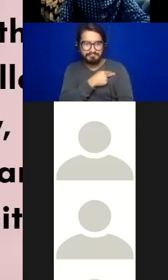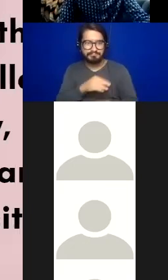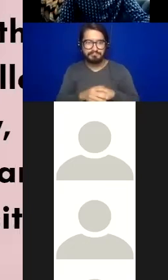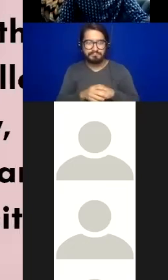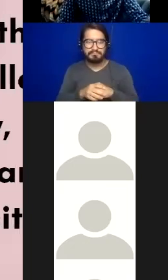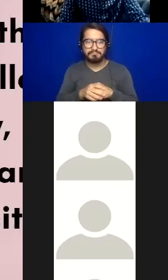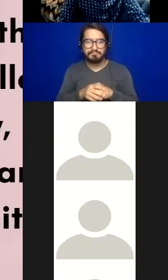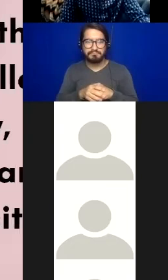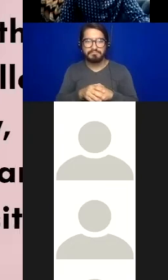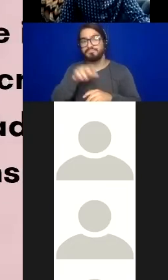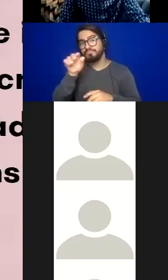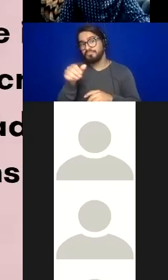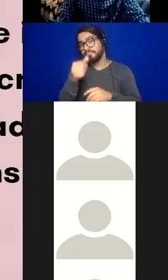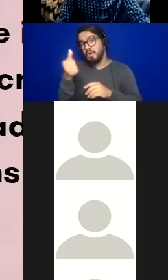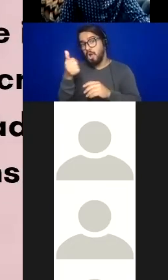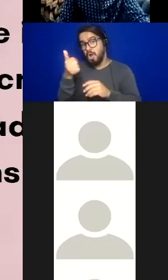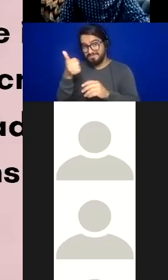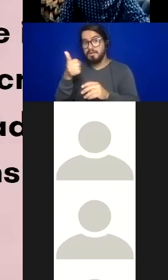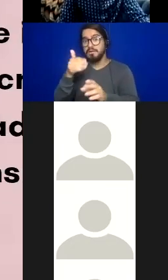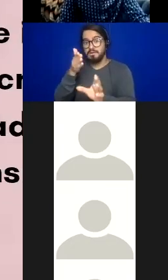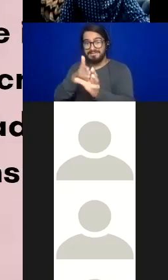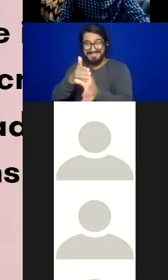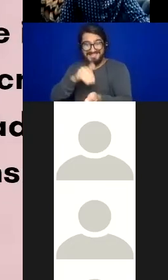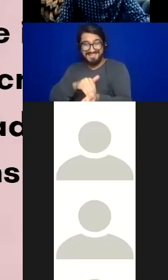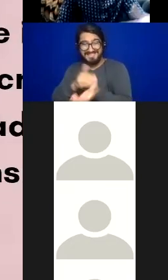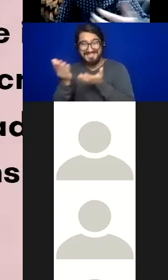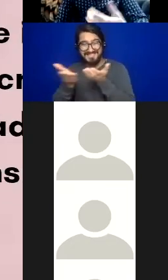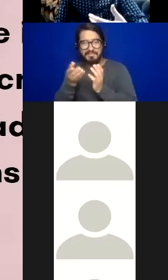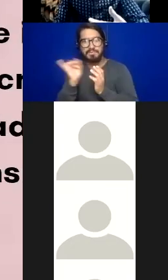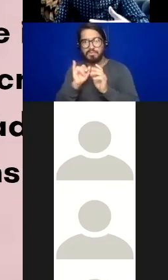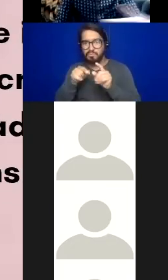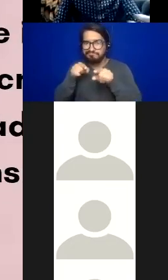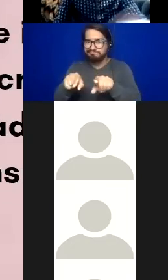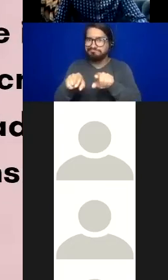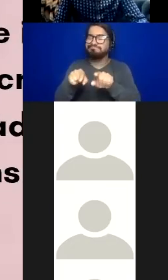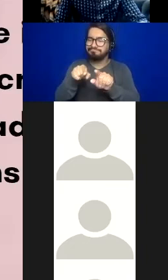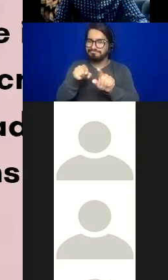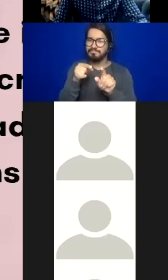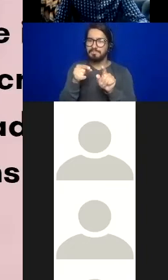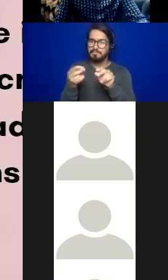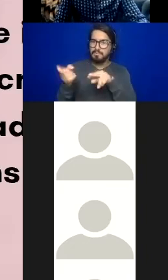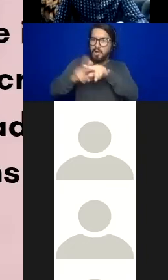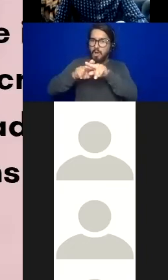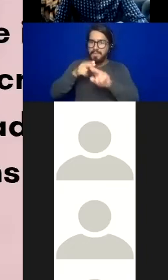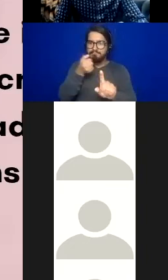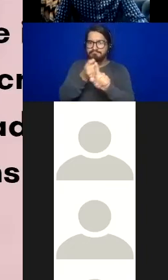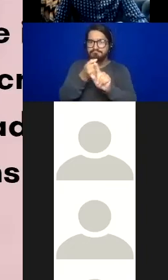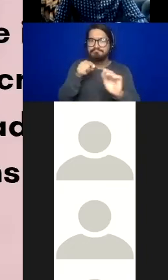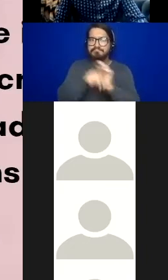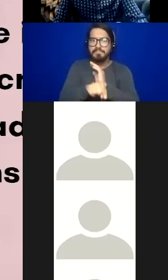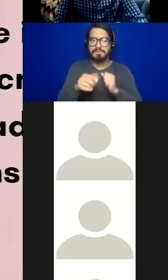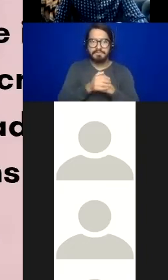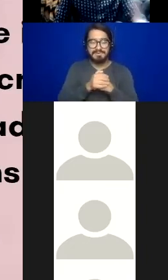and from other psychiatric crisis services. Heightened risk is not limited to death by suicide.